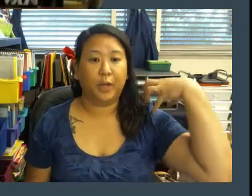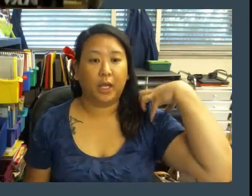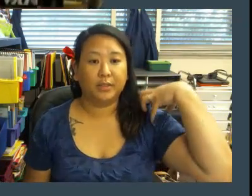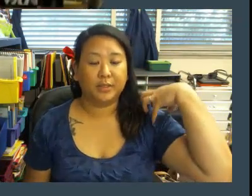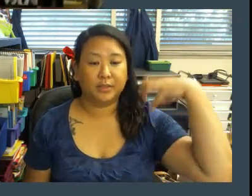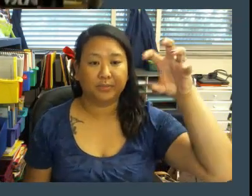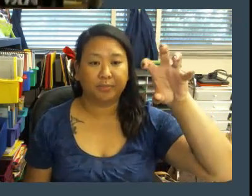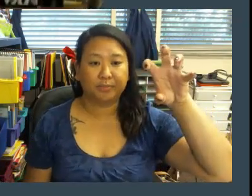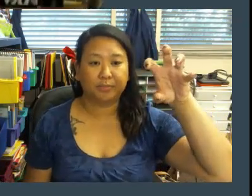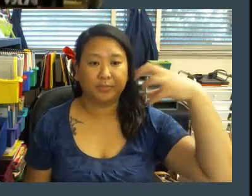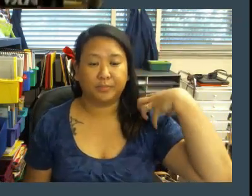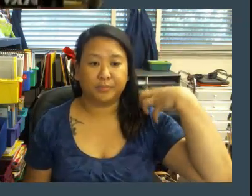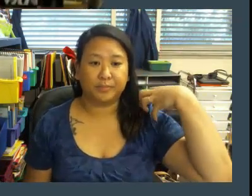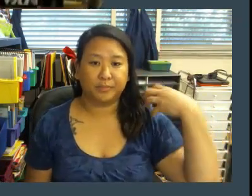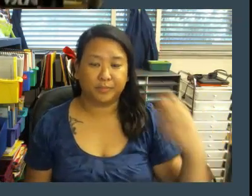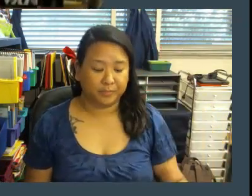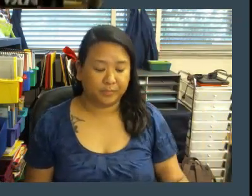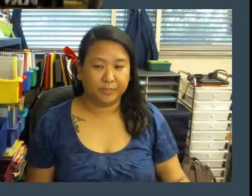your boss,